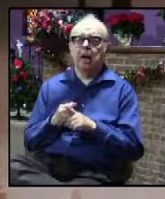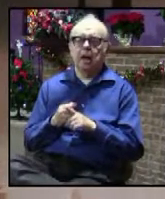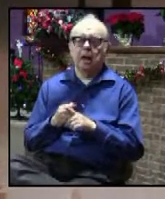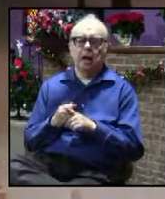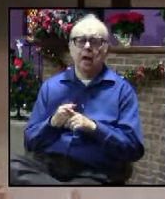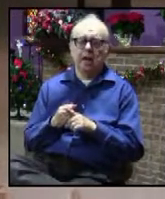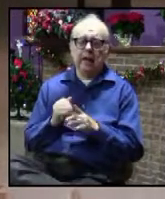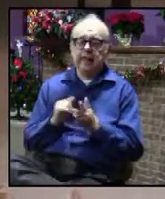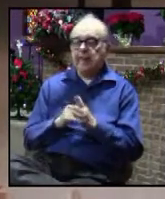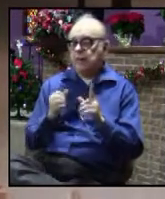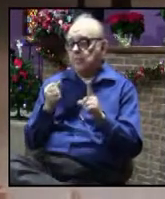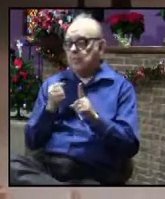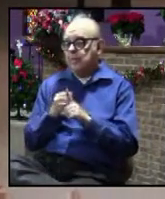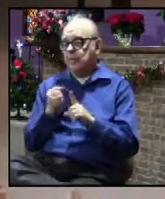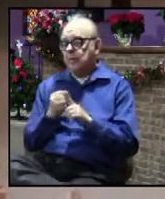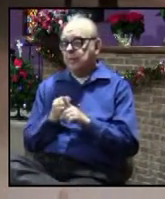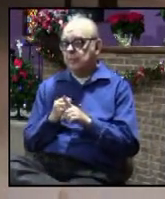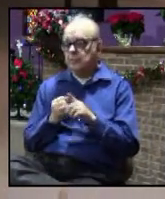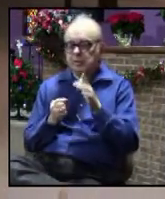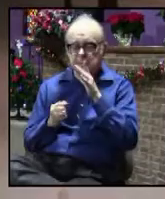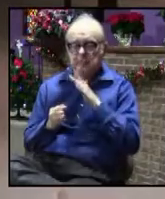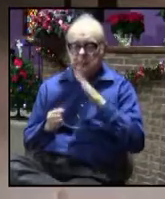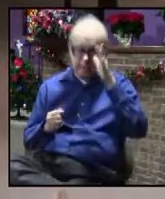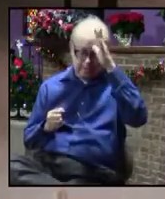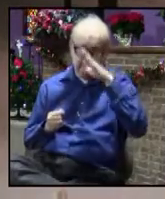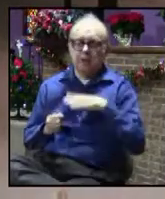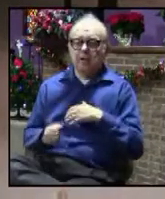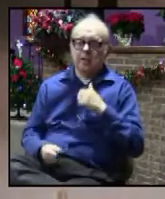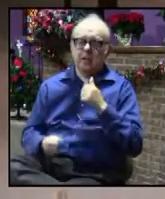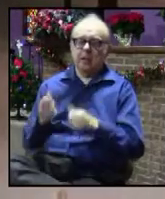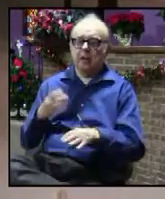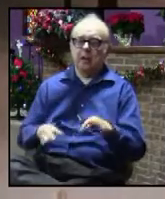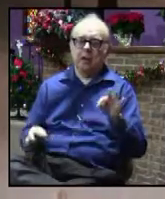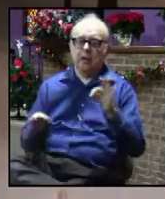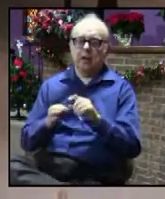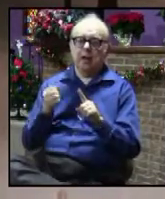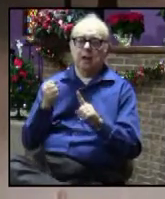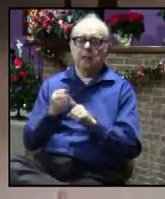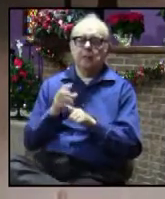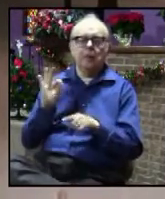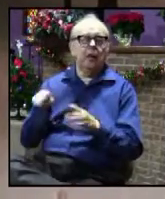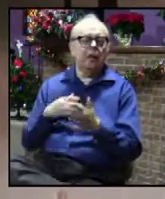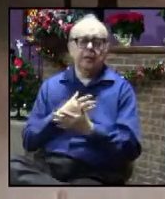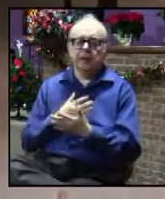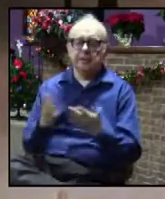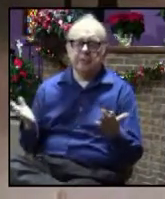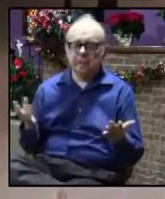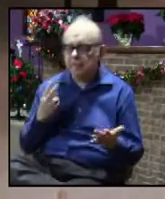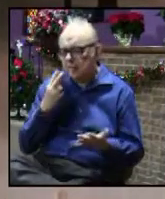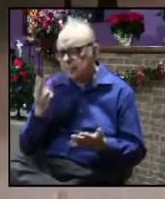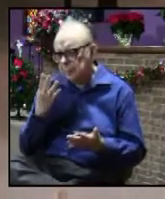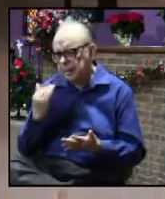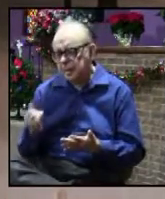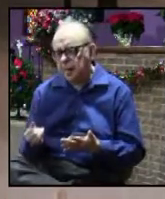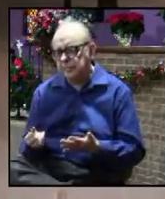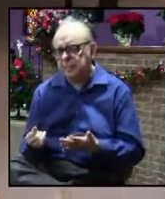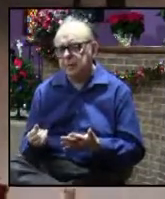And that rhythm, ladies and gentlemen, was the most important rhythm of it all. You see,